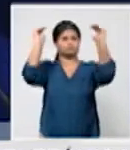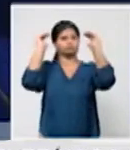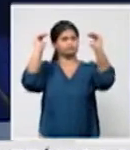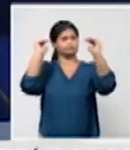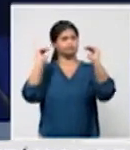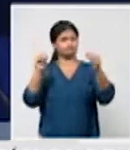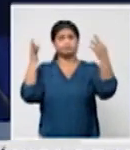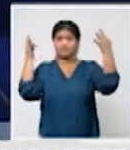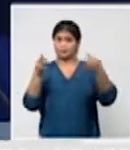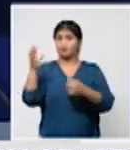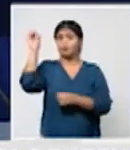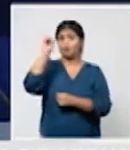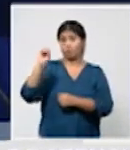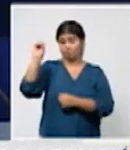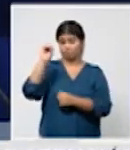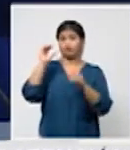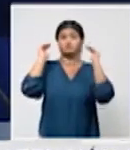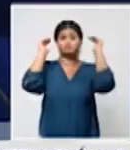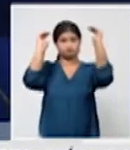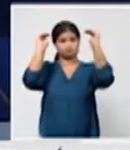1,483,156 cases and